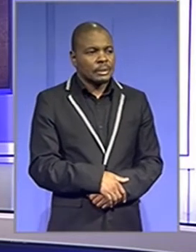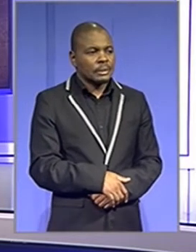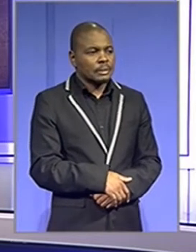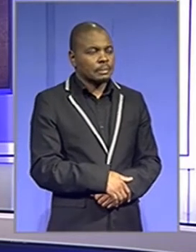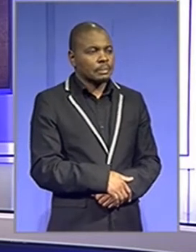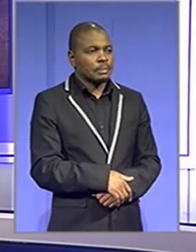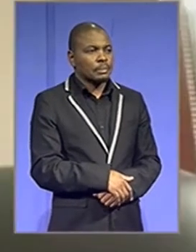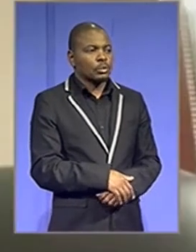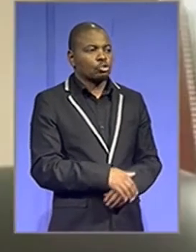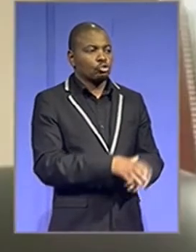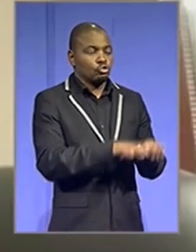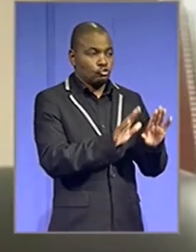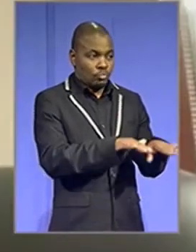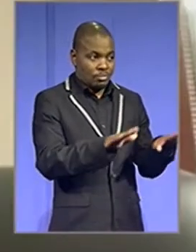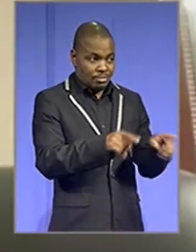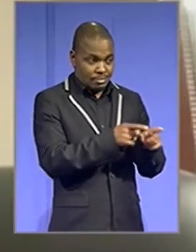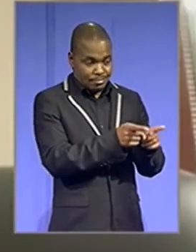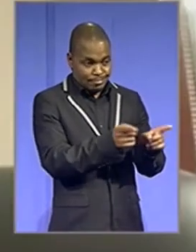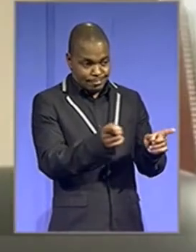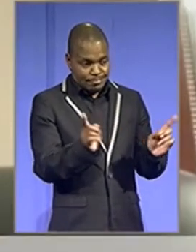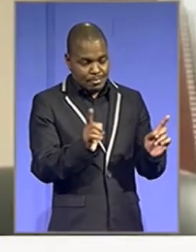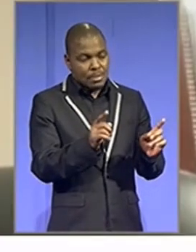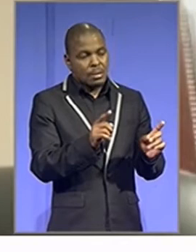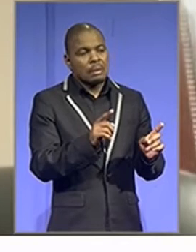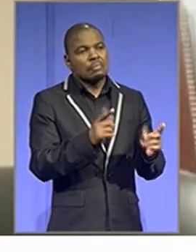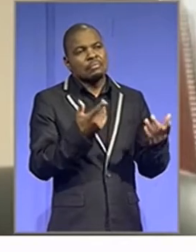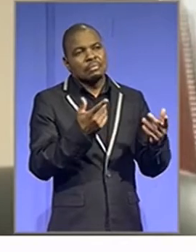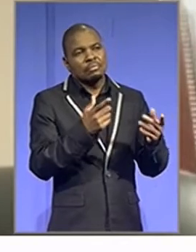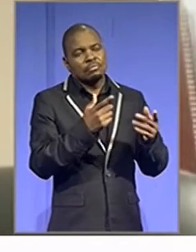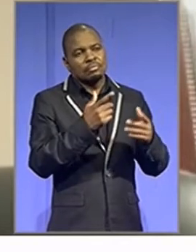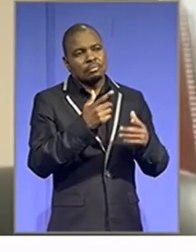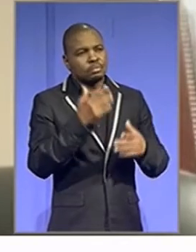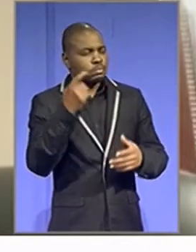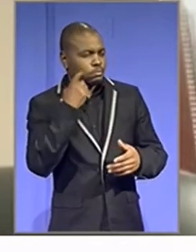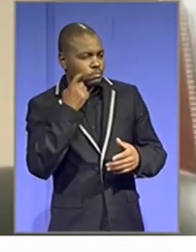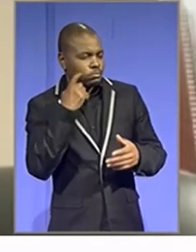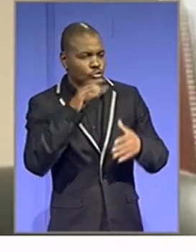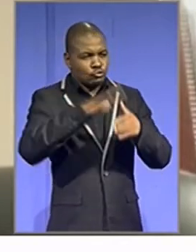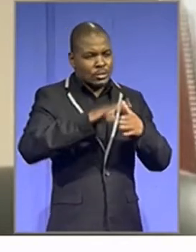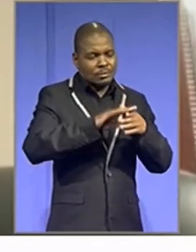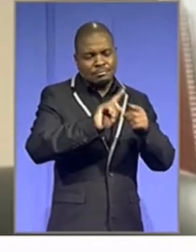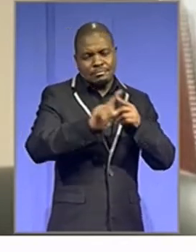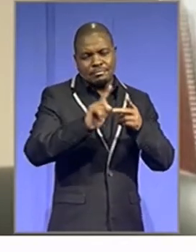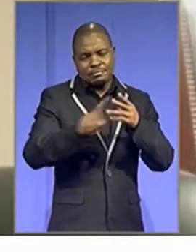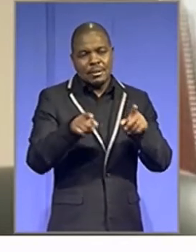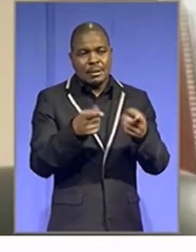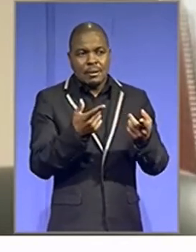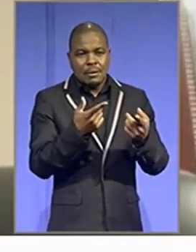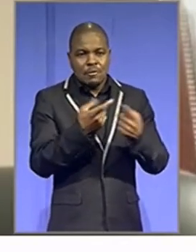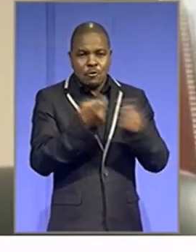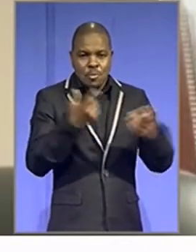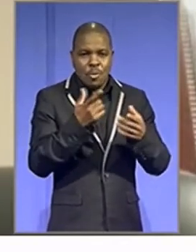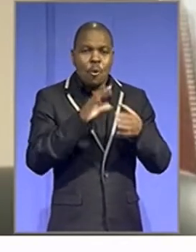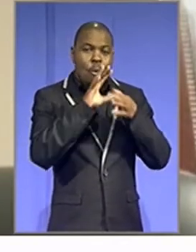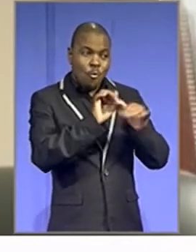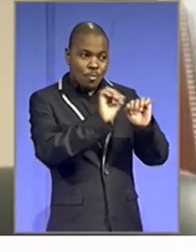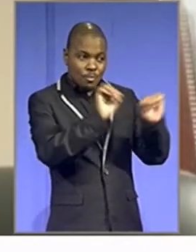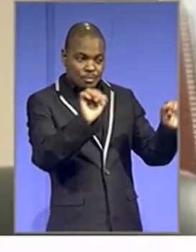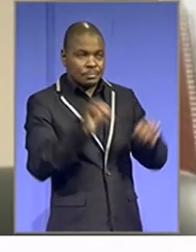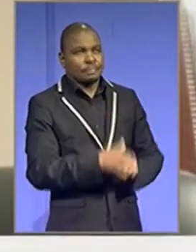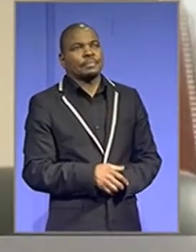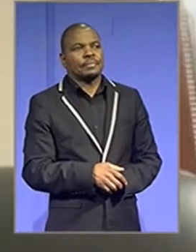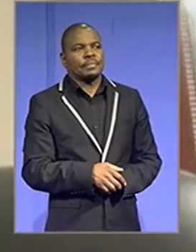Mabaka a bana a tloga go tswa ko nka bontšha gore ko malapeng a bona mo